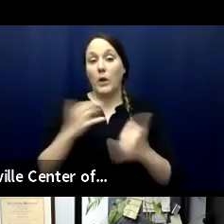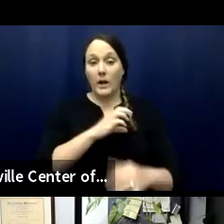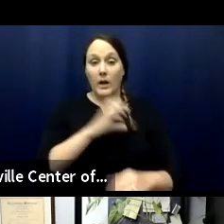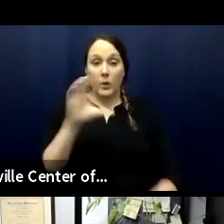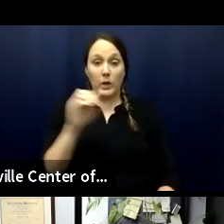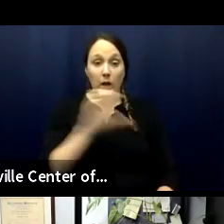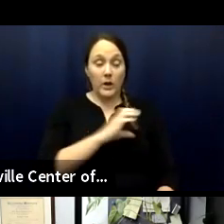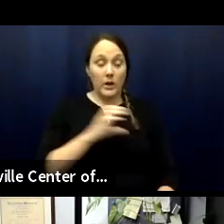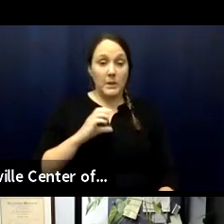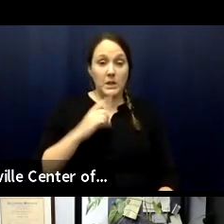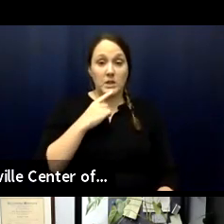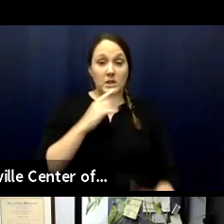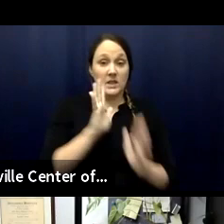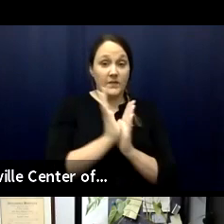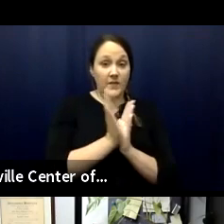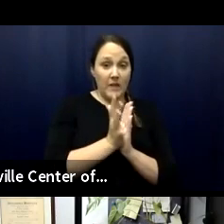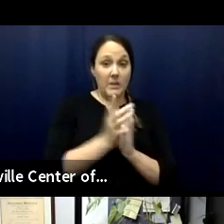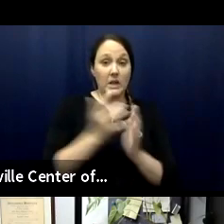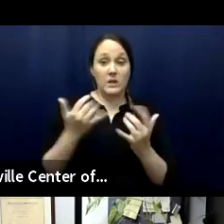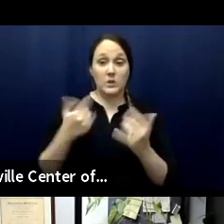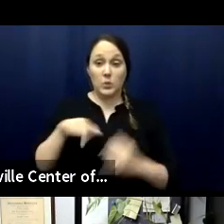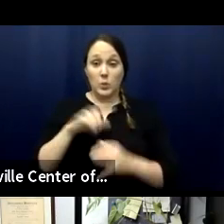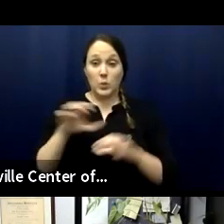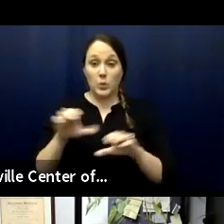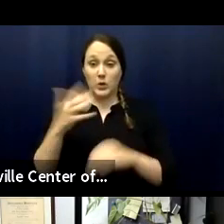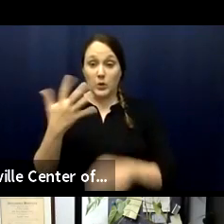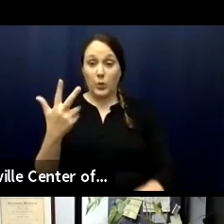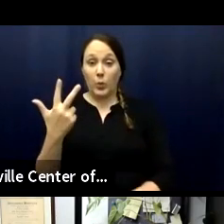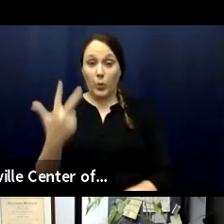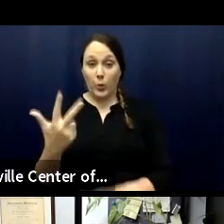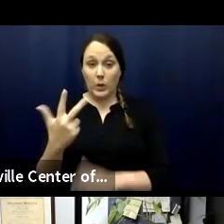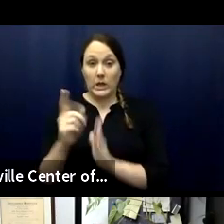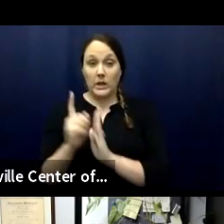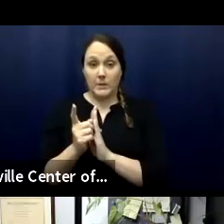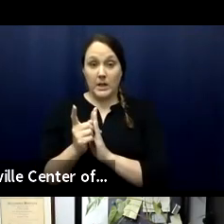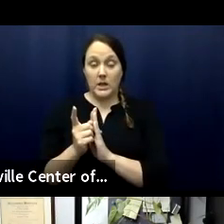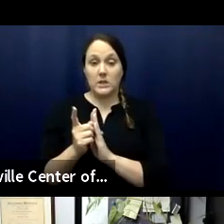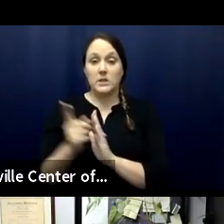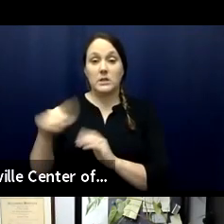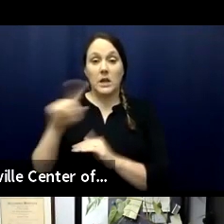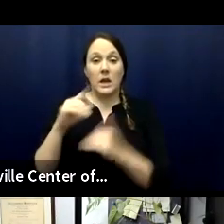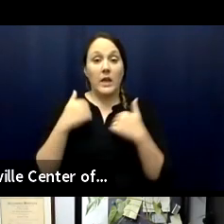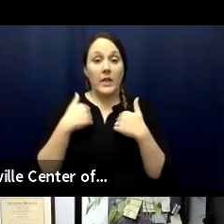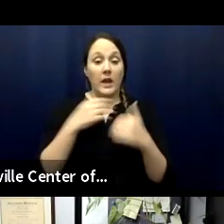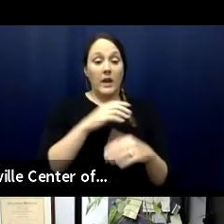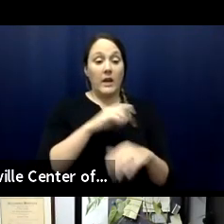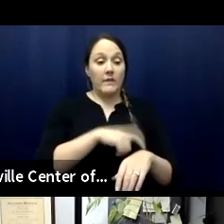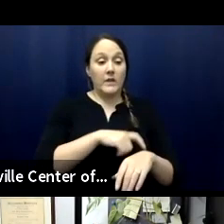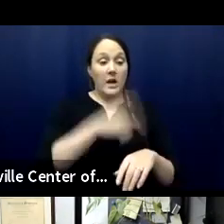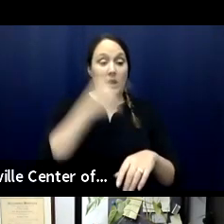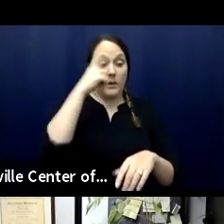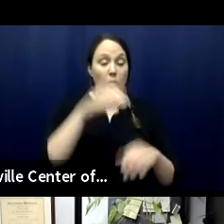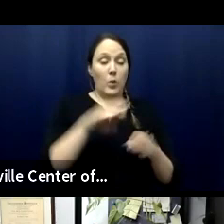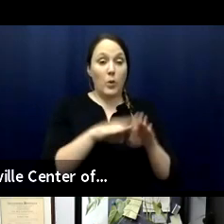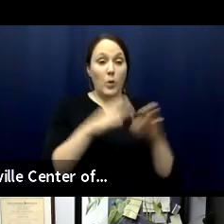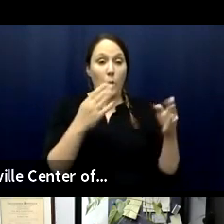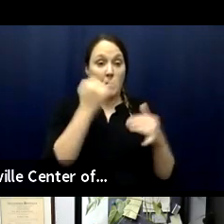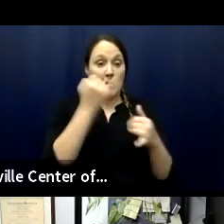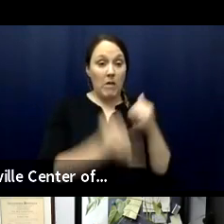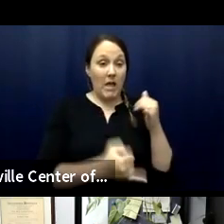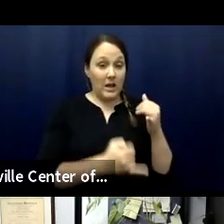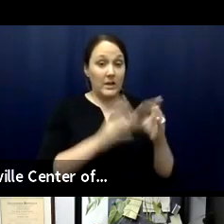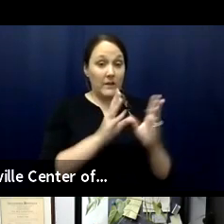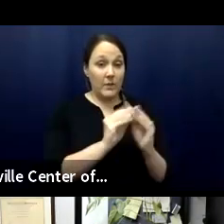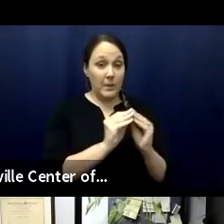says 5 minutes, we're going at 3. They have a period of time which is open-ended at the end of the meeting. We